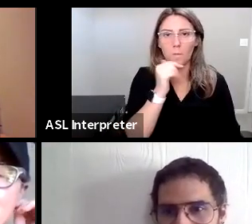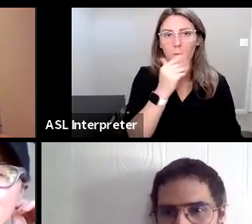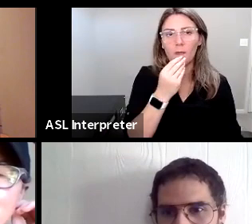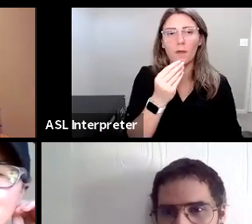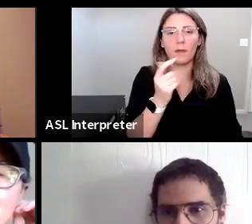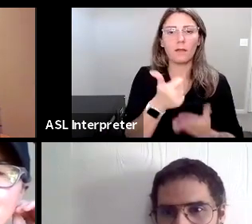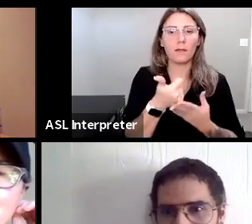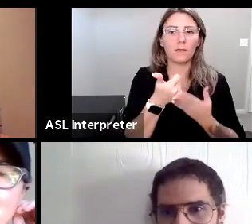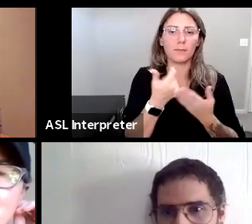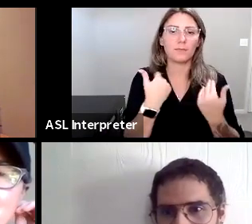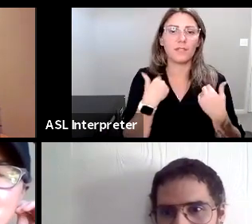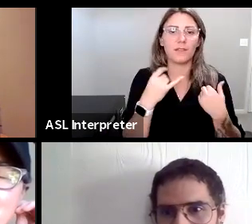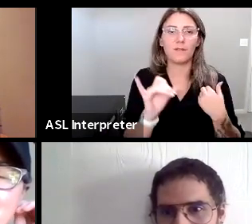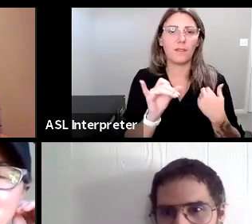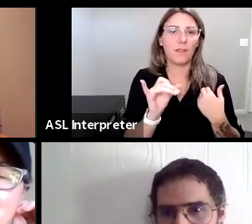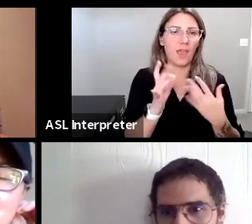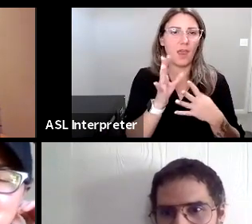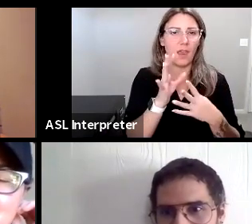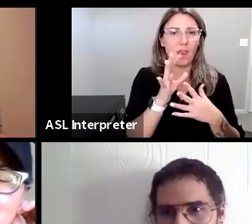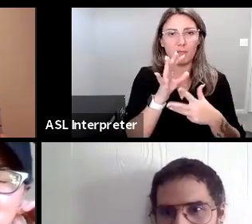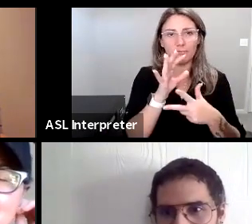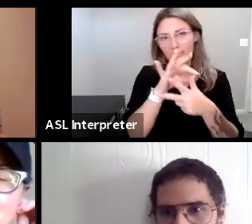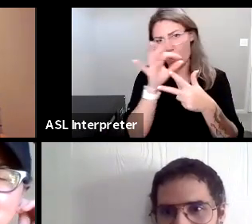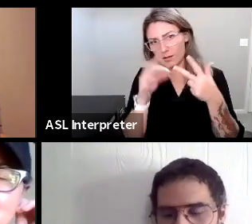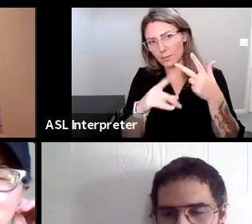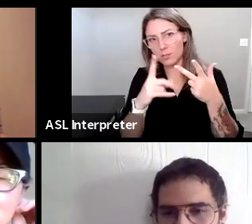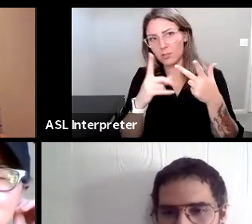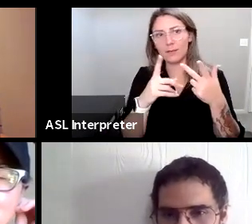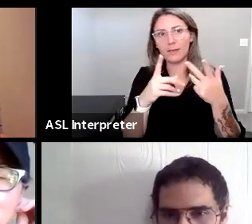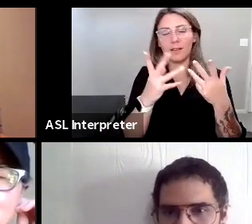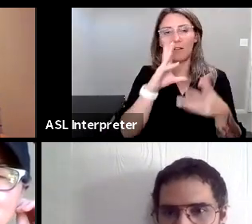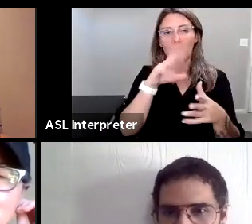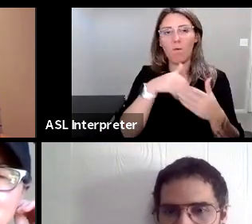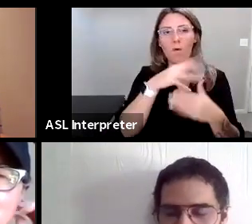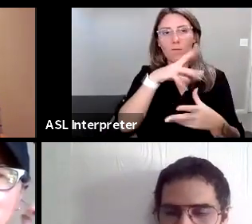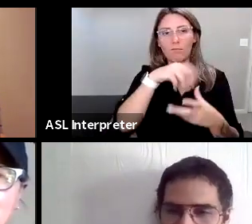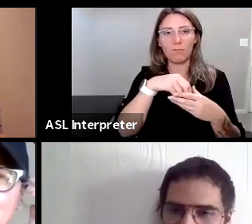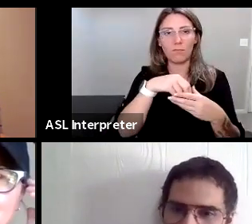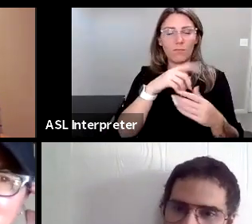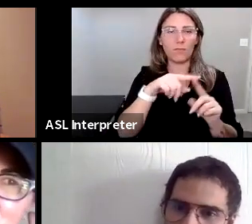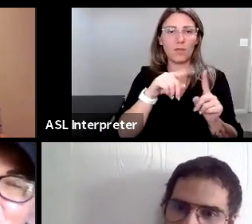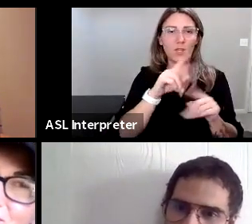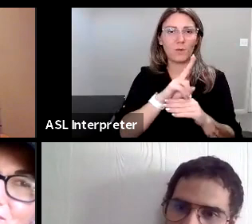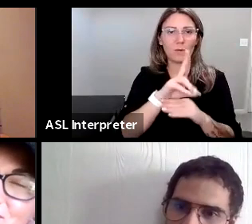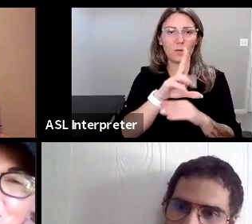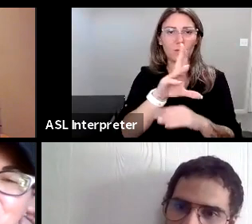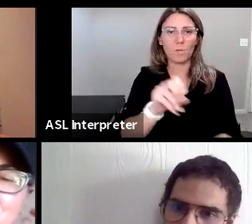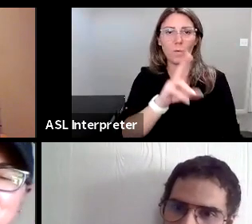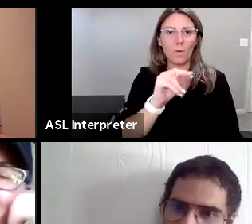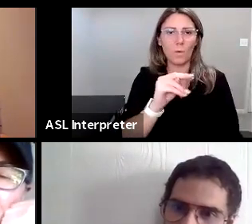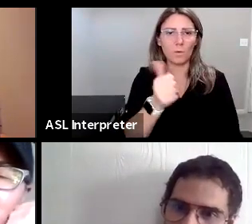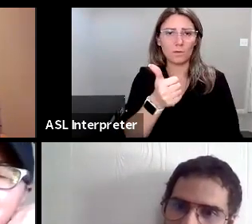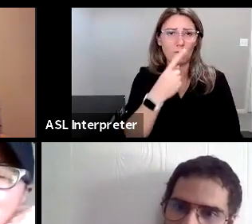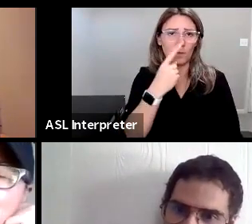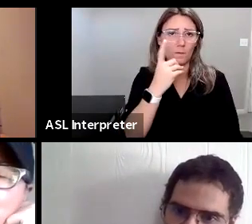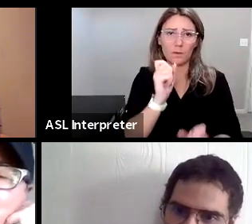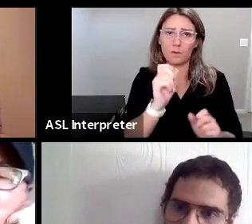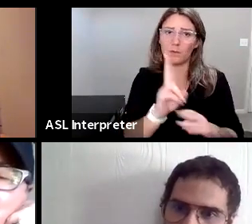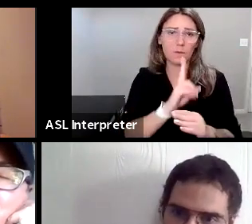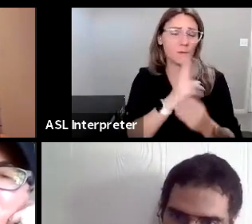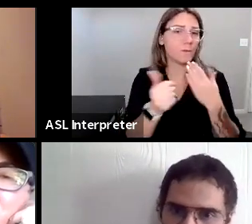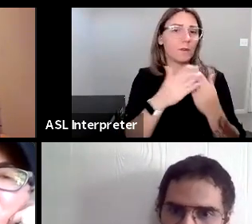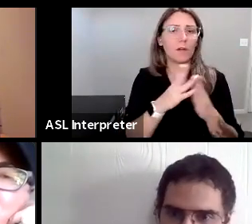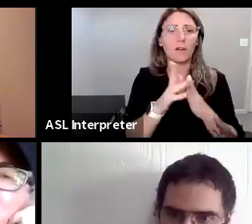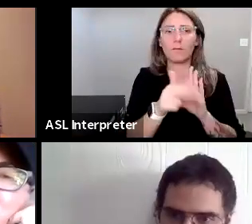helps to have that option of being inclusive, but also what are you using for your own self, because you can use that label that you want for your own